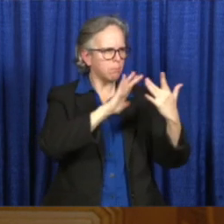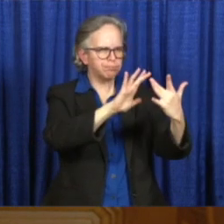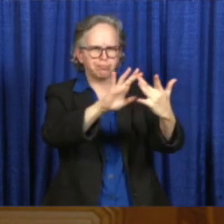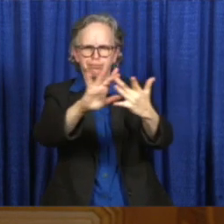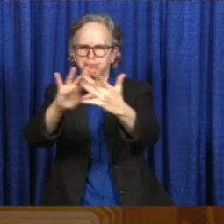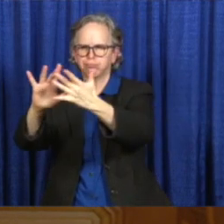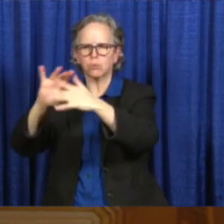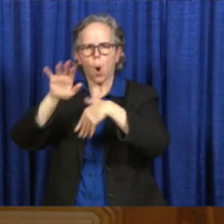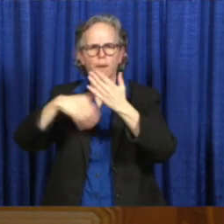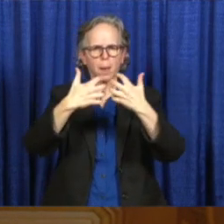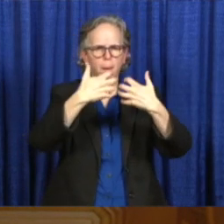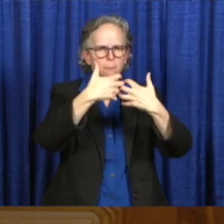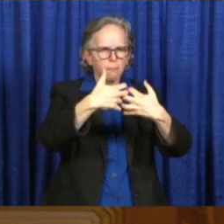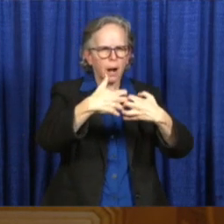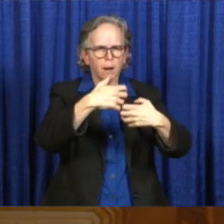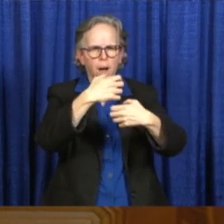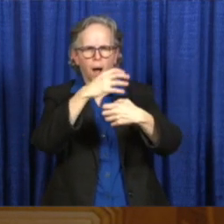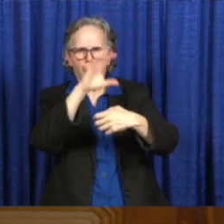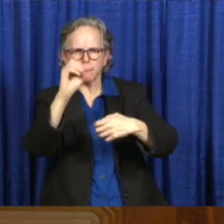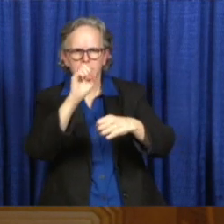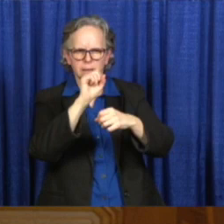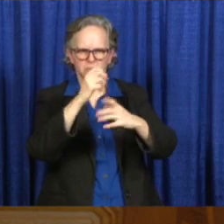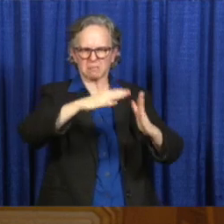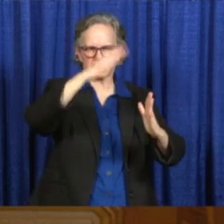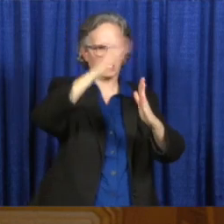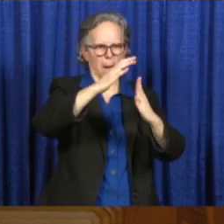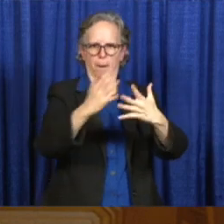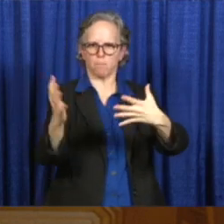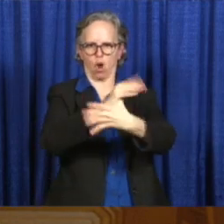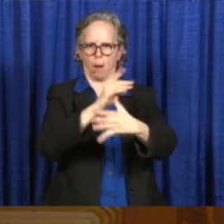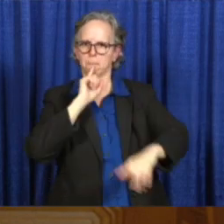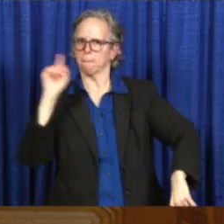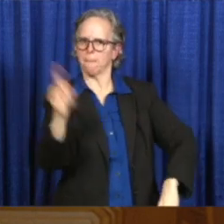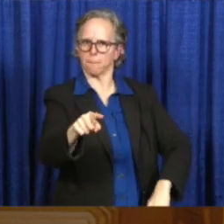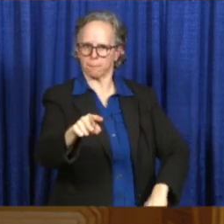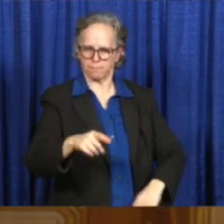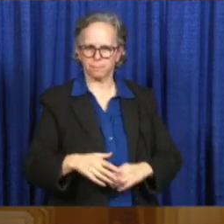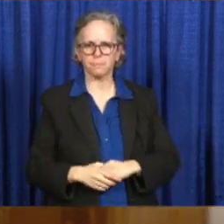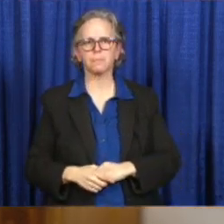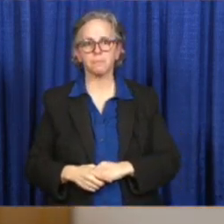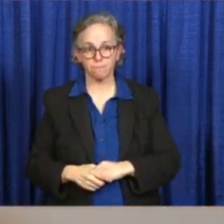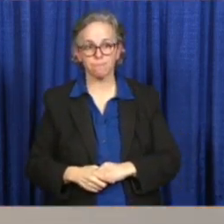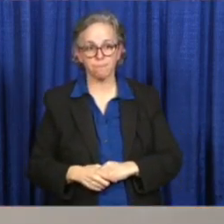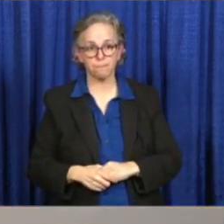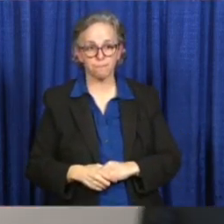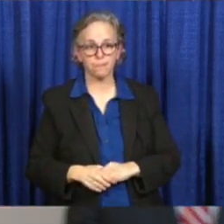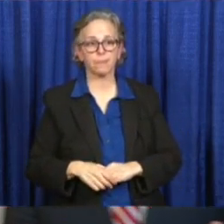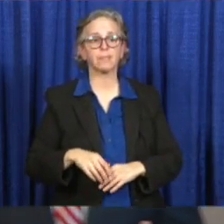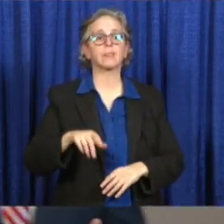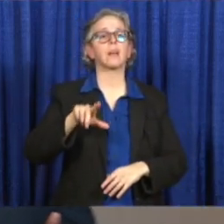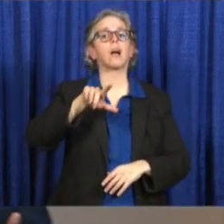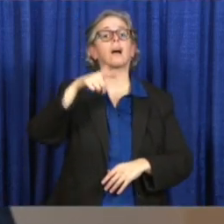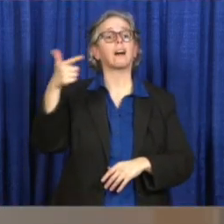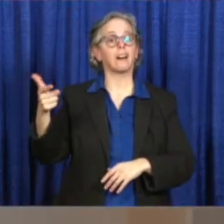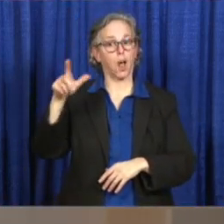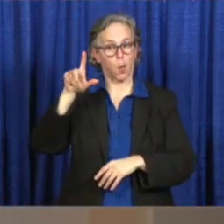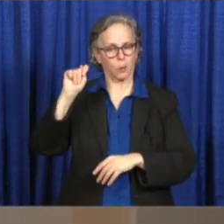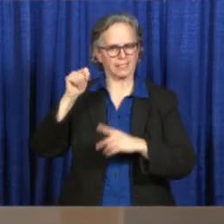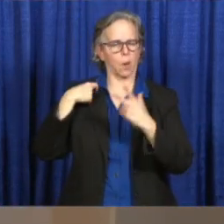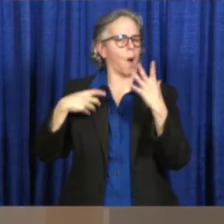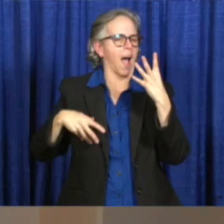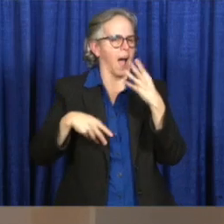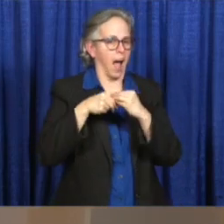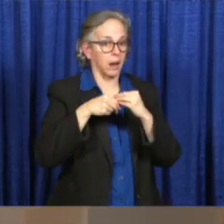a absolutely top priority. So that's the process, John. Yeah, I would just add to that, at the Emergency Operations